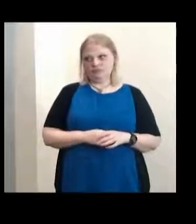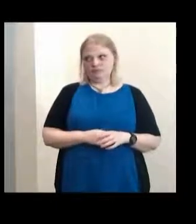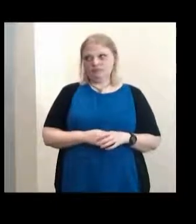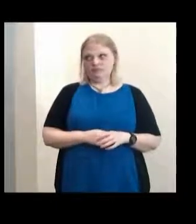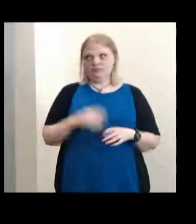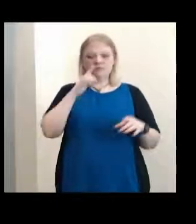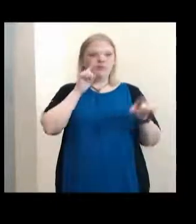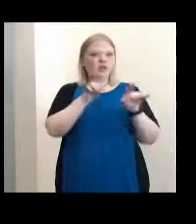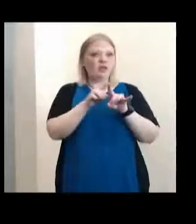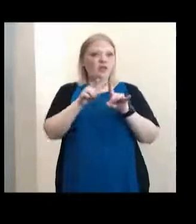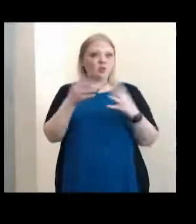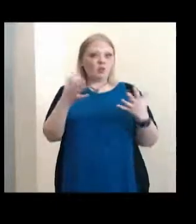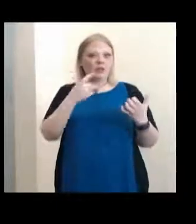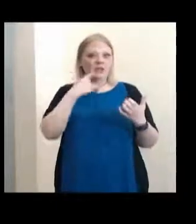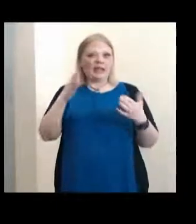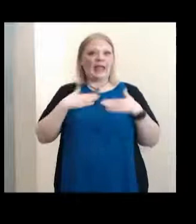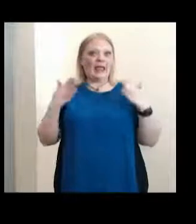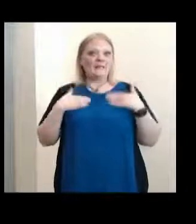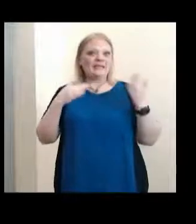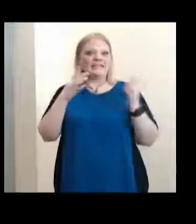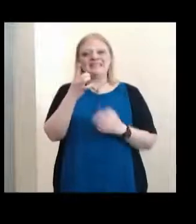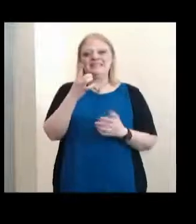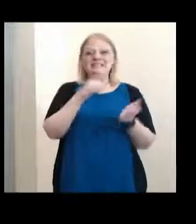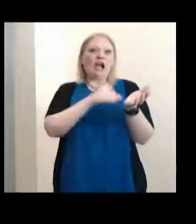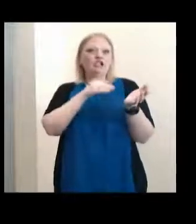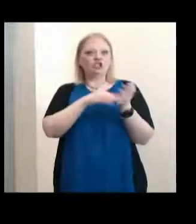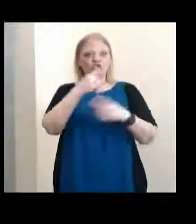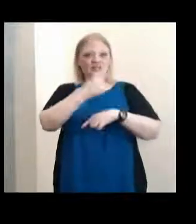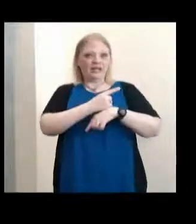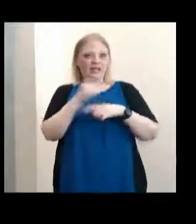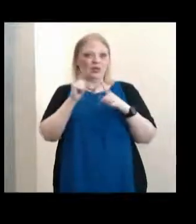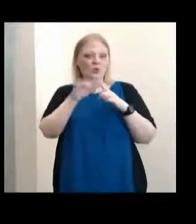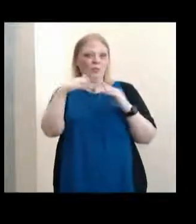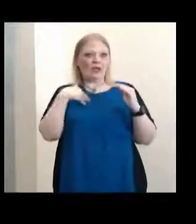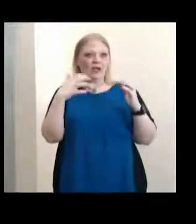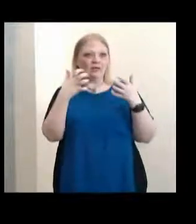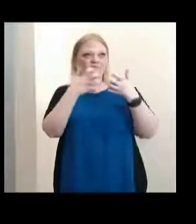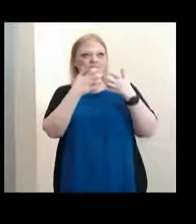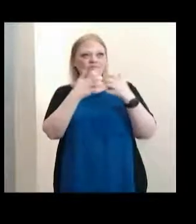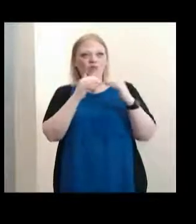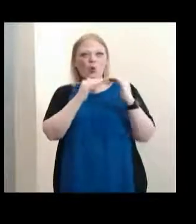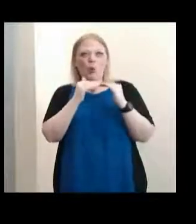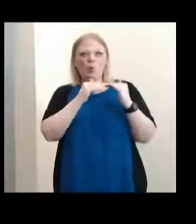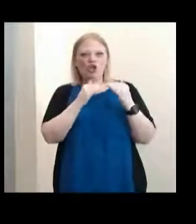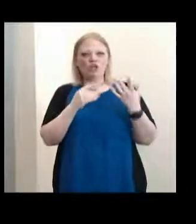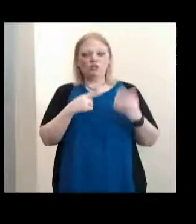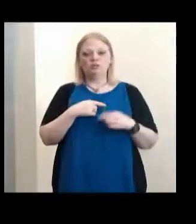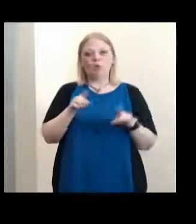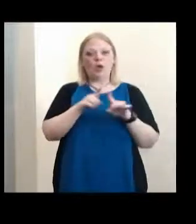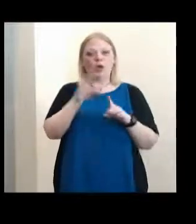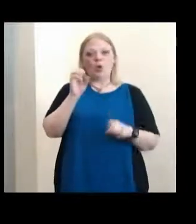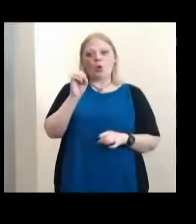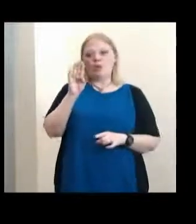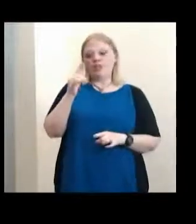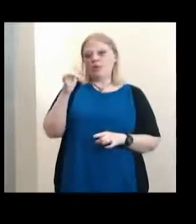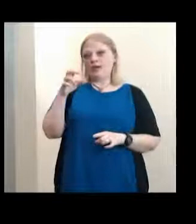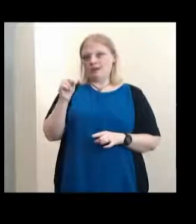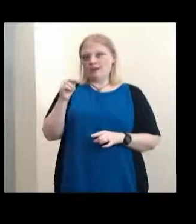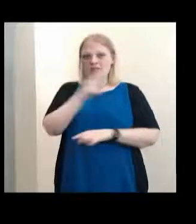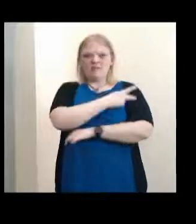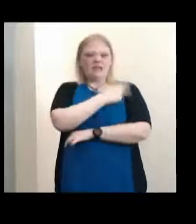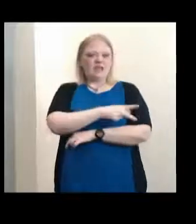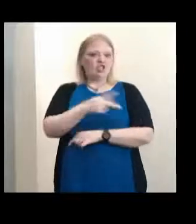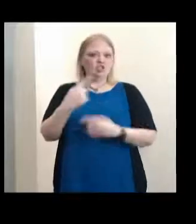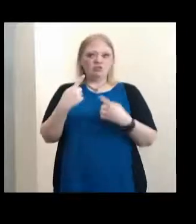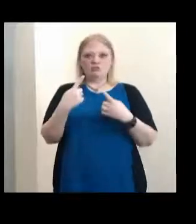I also want to say Happy Doctor's Day to my colleagues out there. As an OBGYN, my patients come from